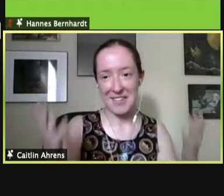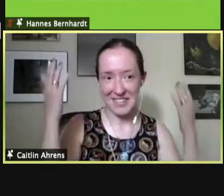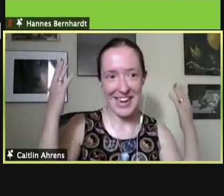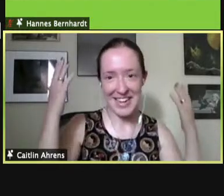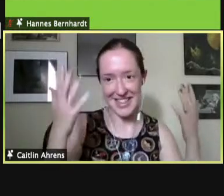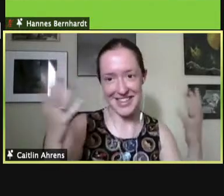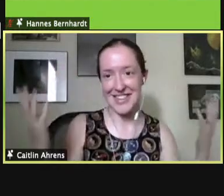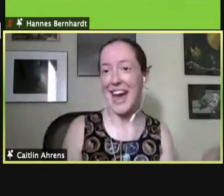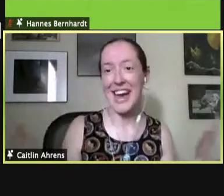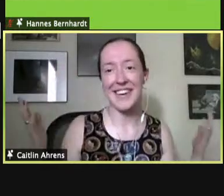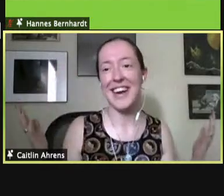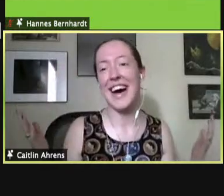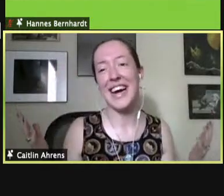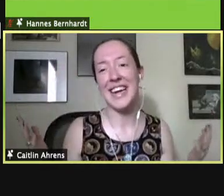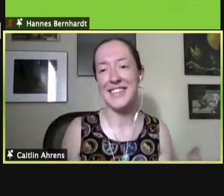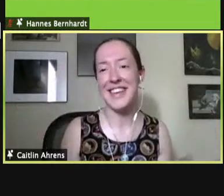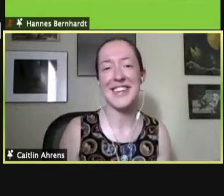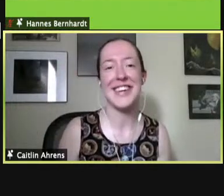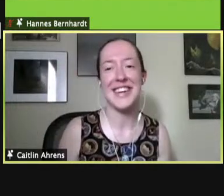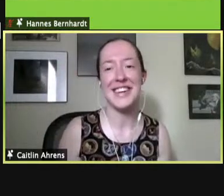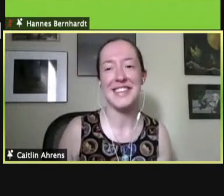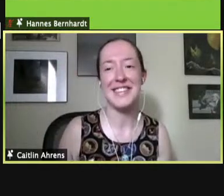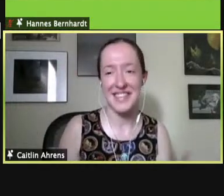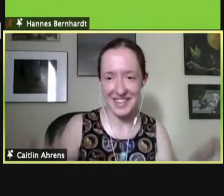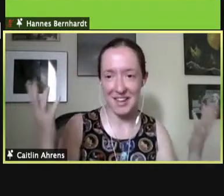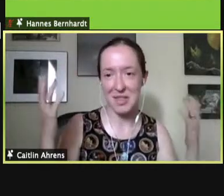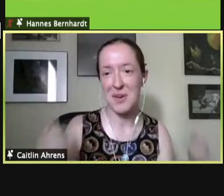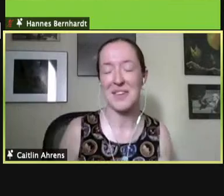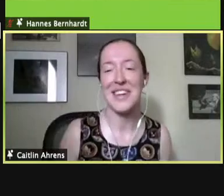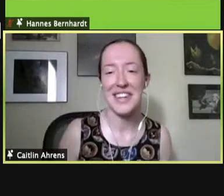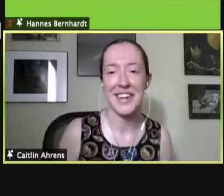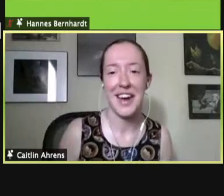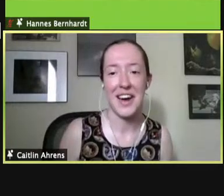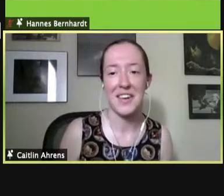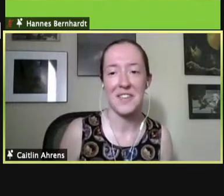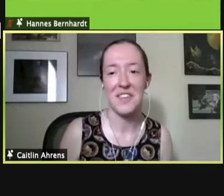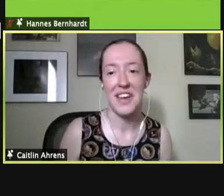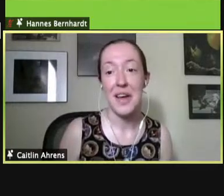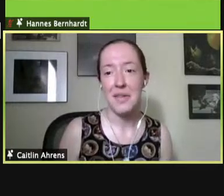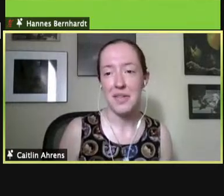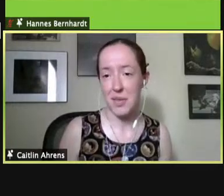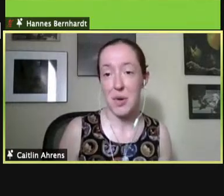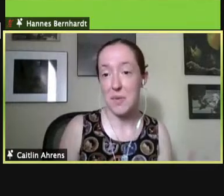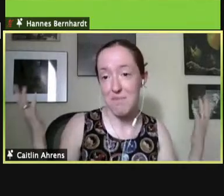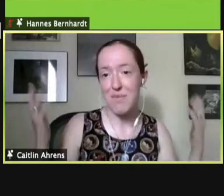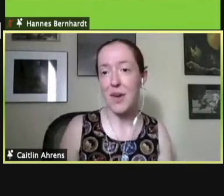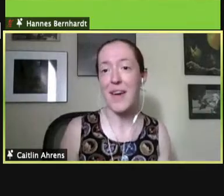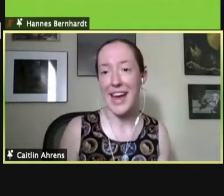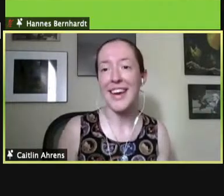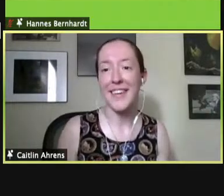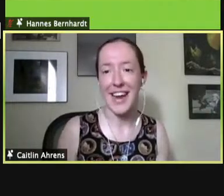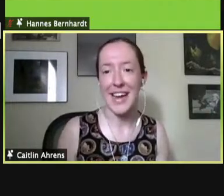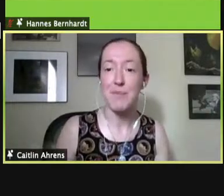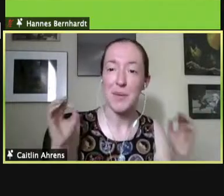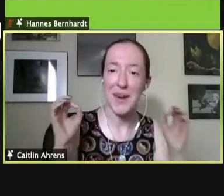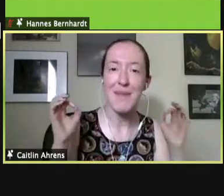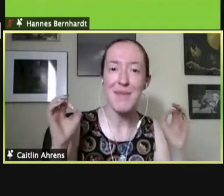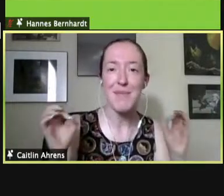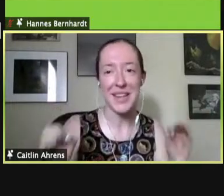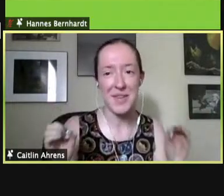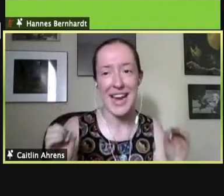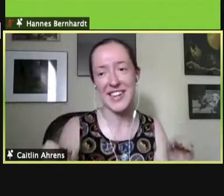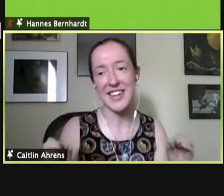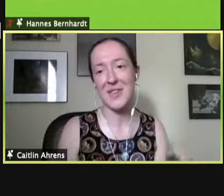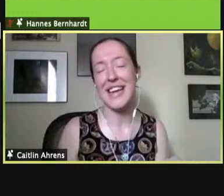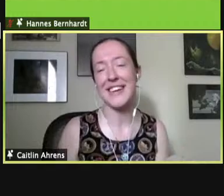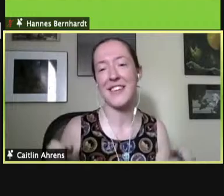location. Now, granted, this entire session is the south polar region of the moon. Okay, great. But what I